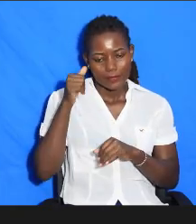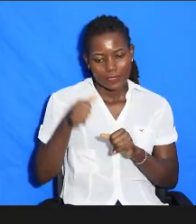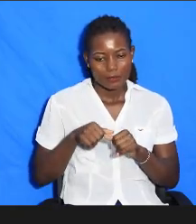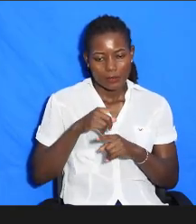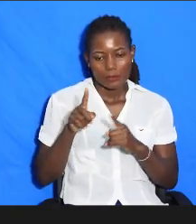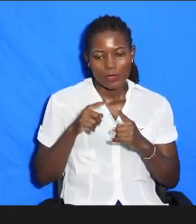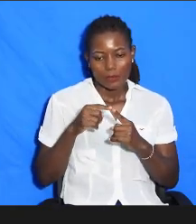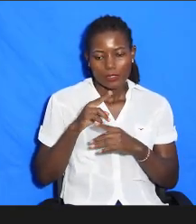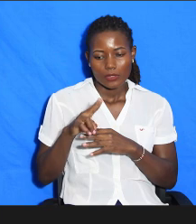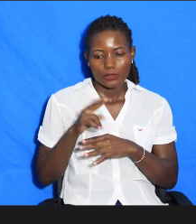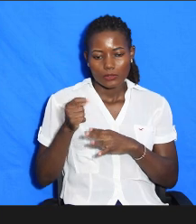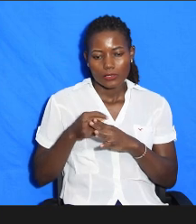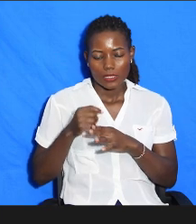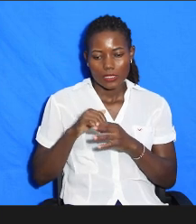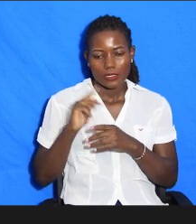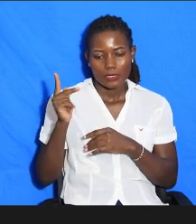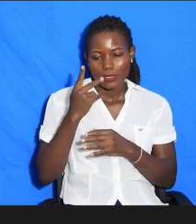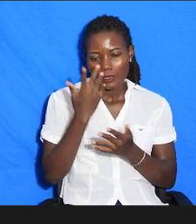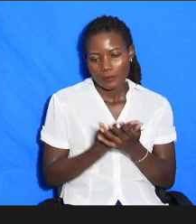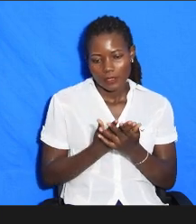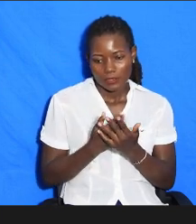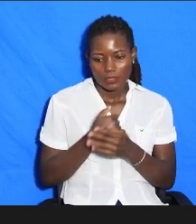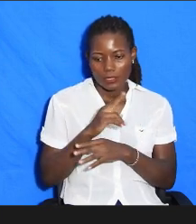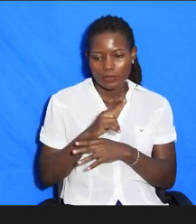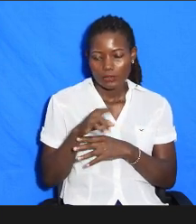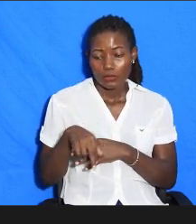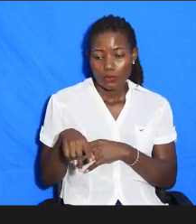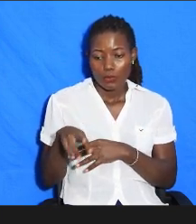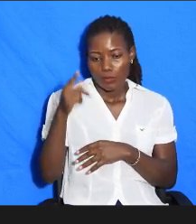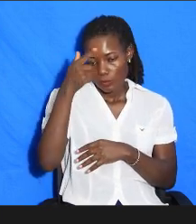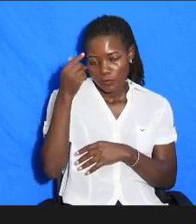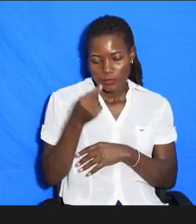back in Kenya prison, I used to work because the money that you're